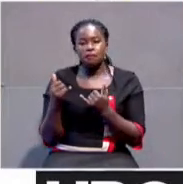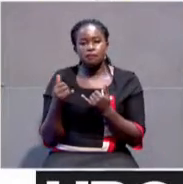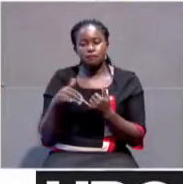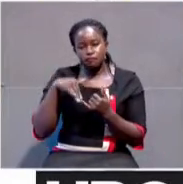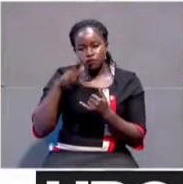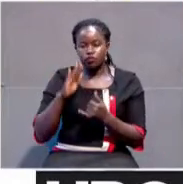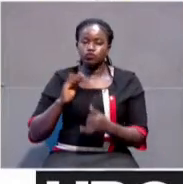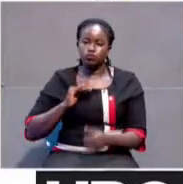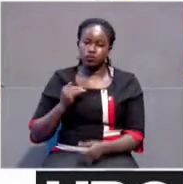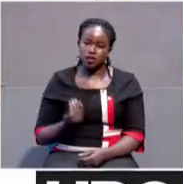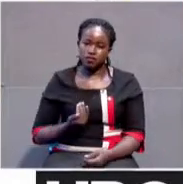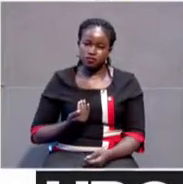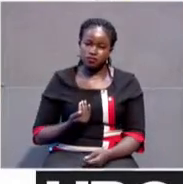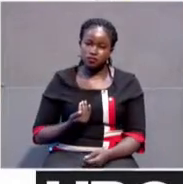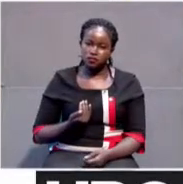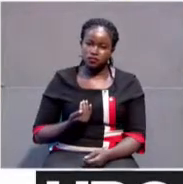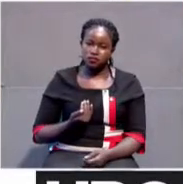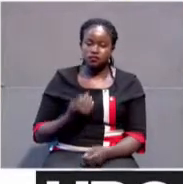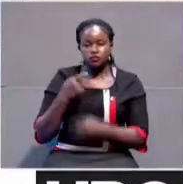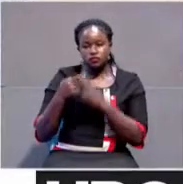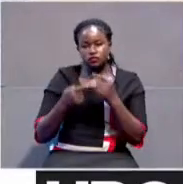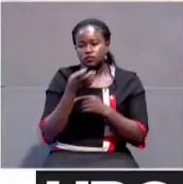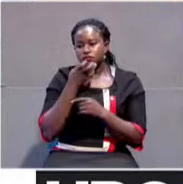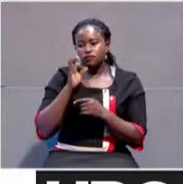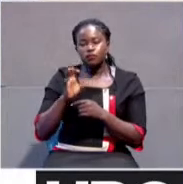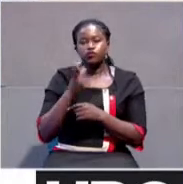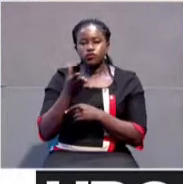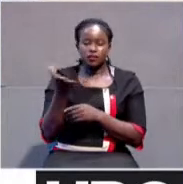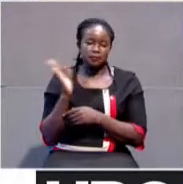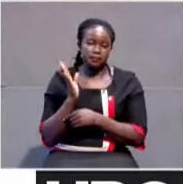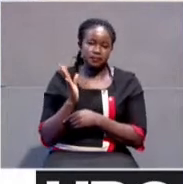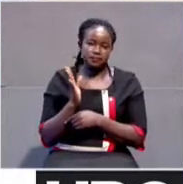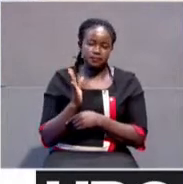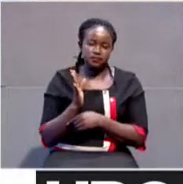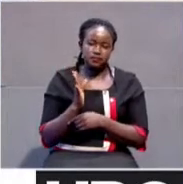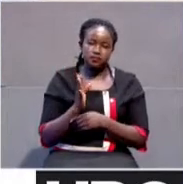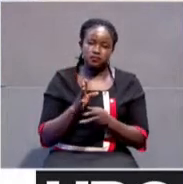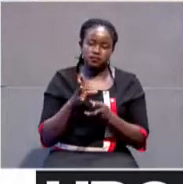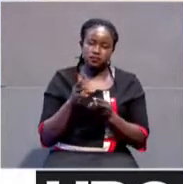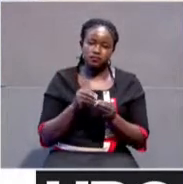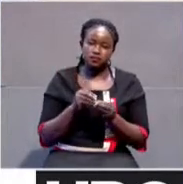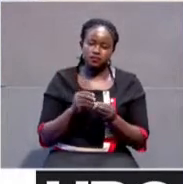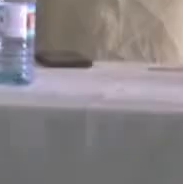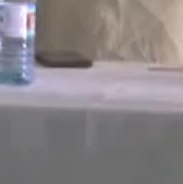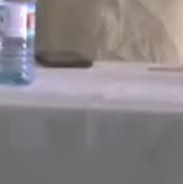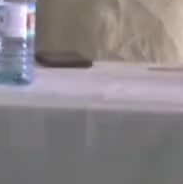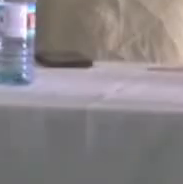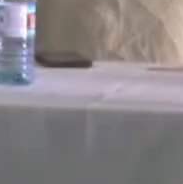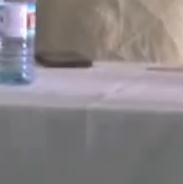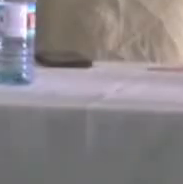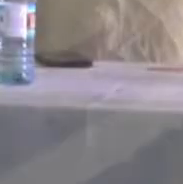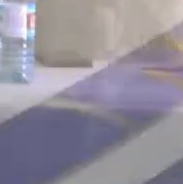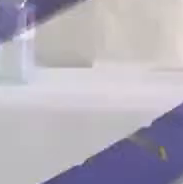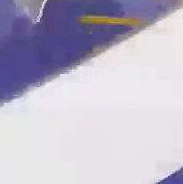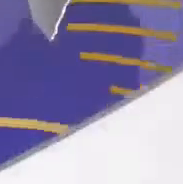women abuse them. Sudat Kai, UBC.